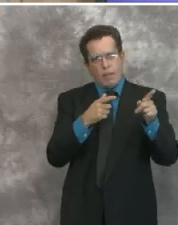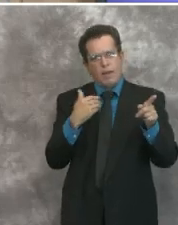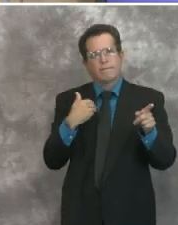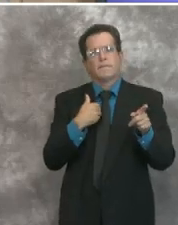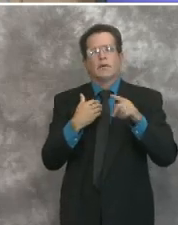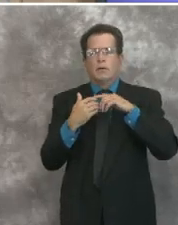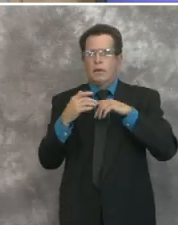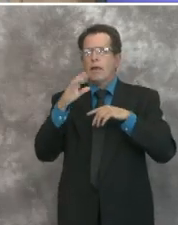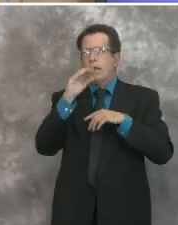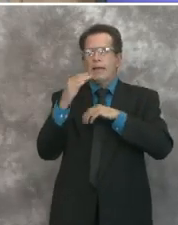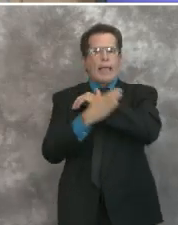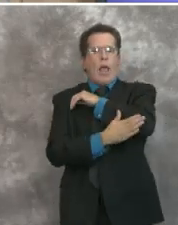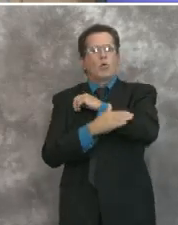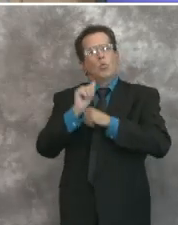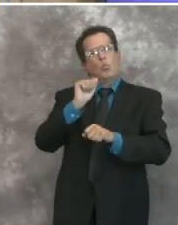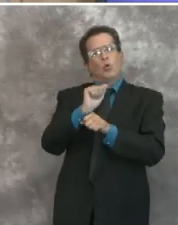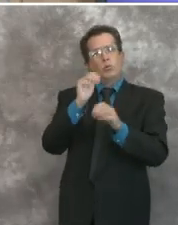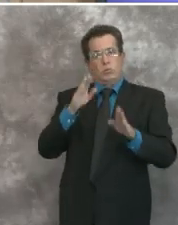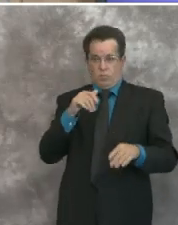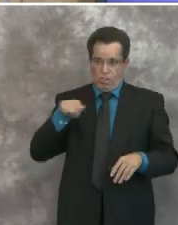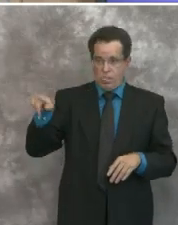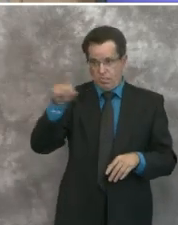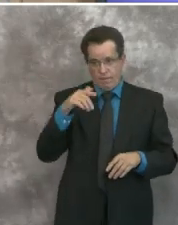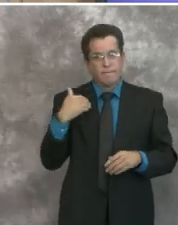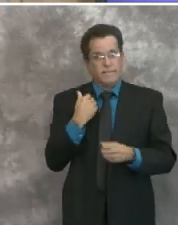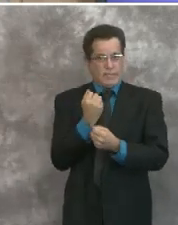are getting the safety equipment that they need?